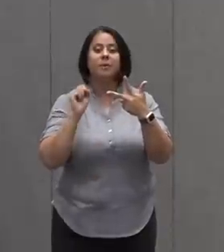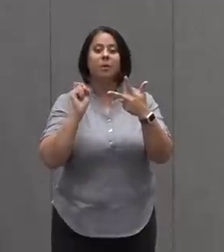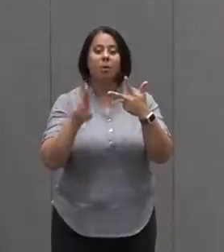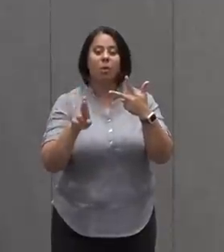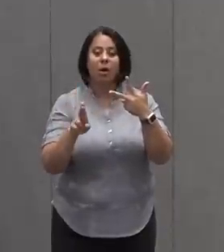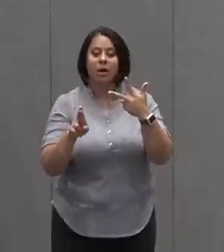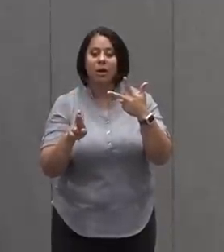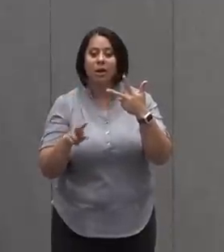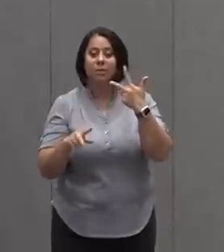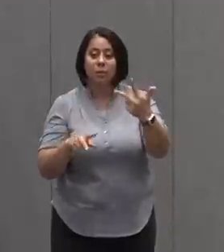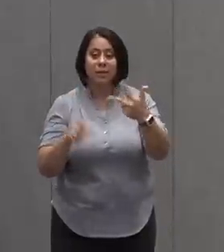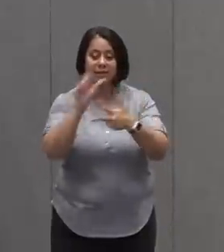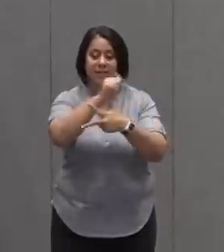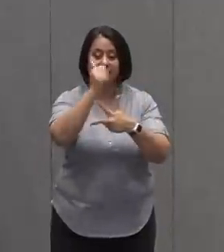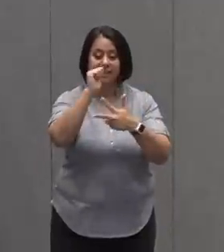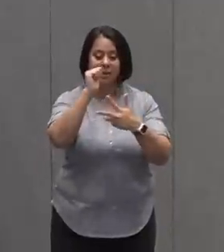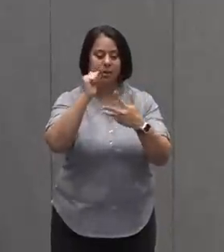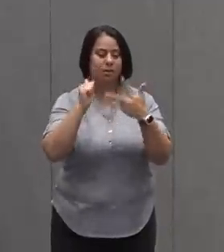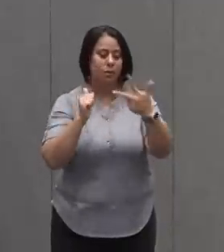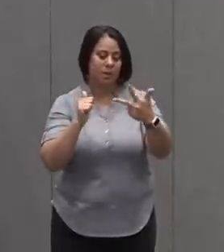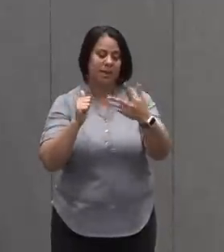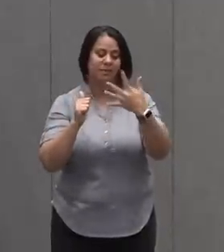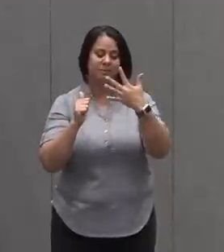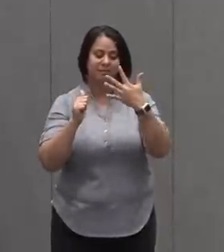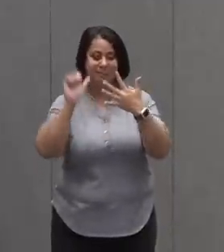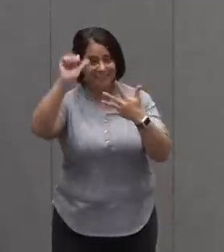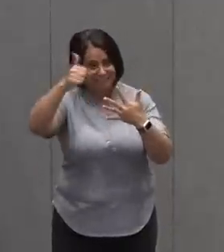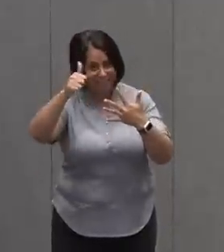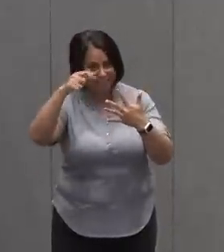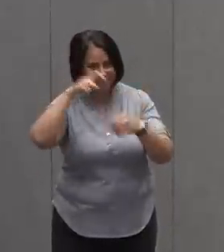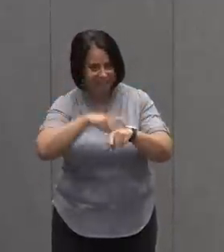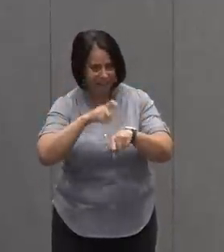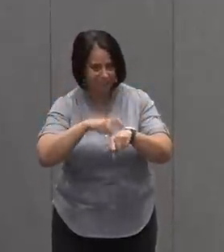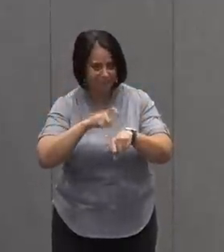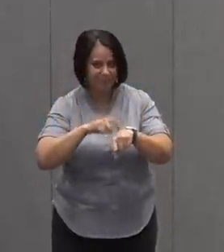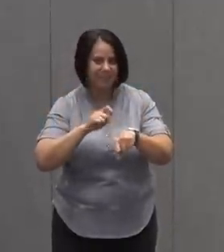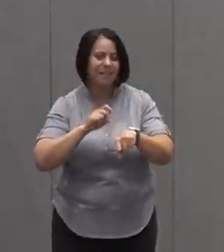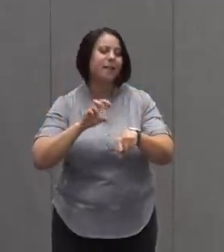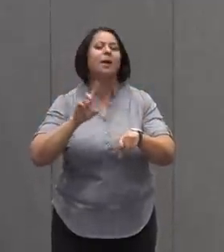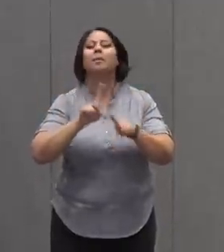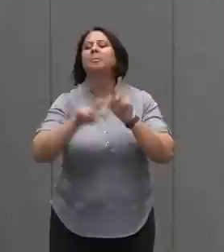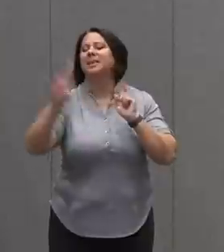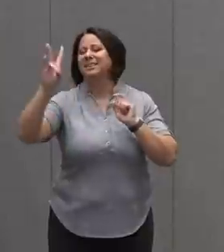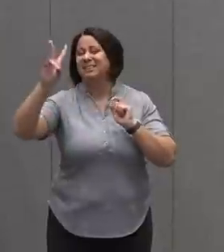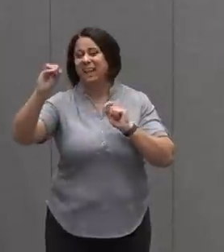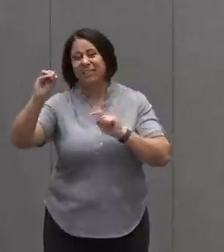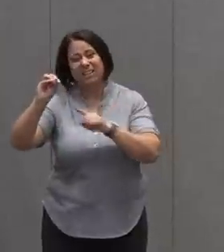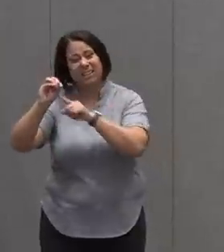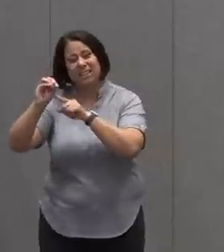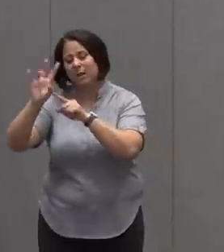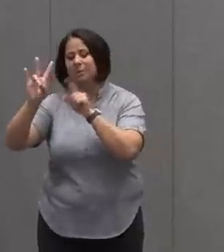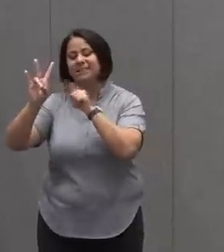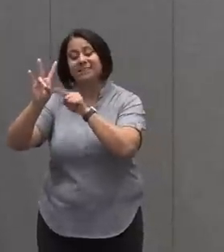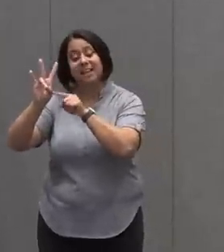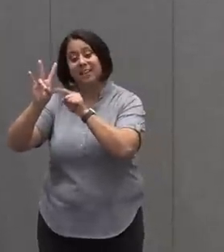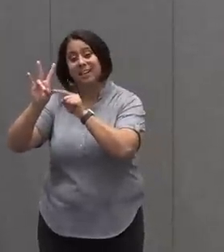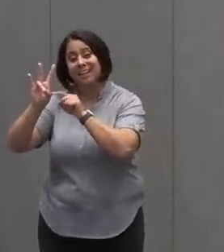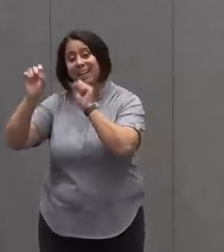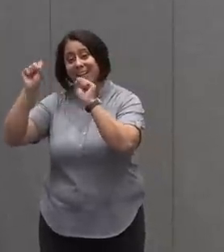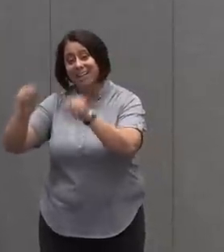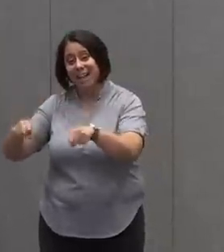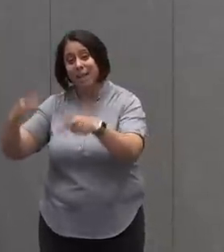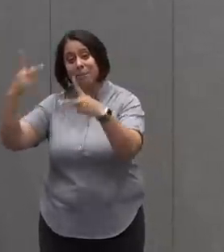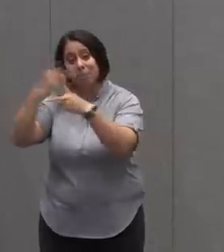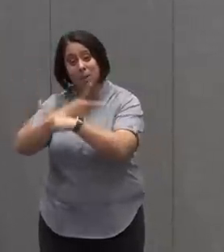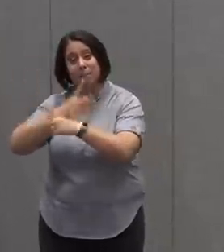and I'd still get 30. 7 doesn't go into 30 at all, so it must not belong. So I'm going to say they actually